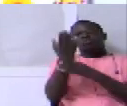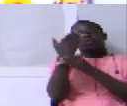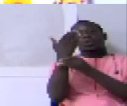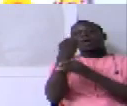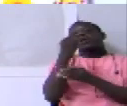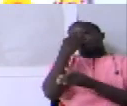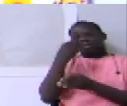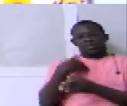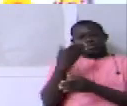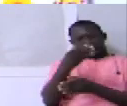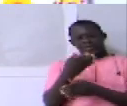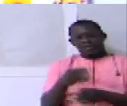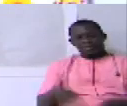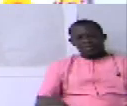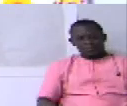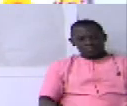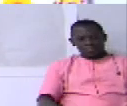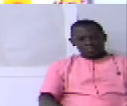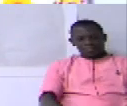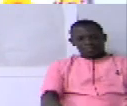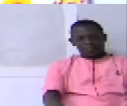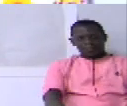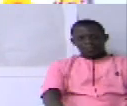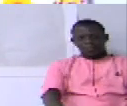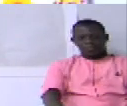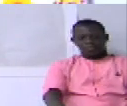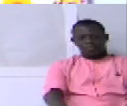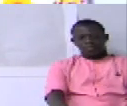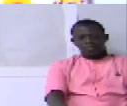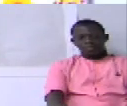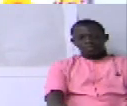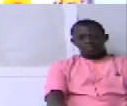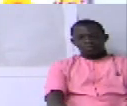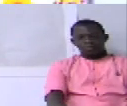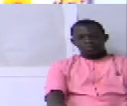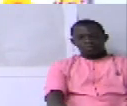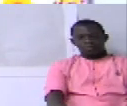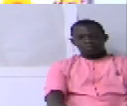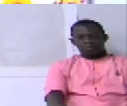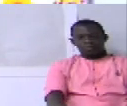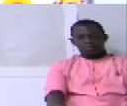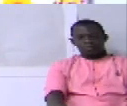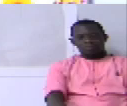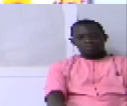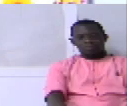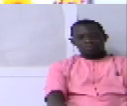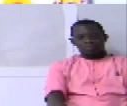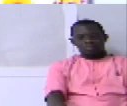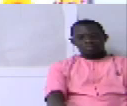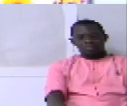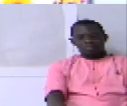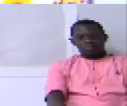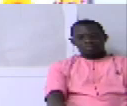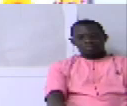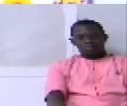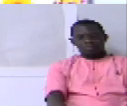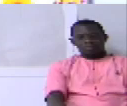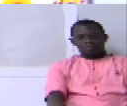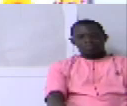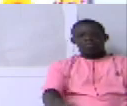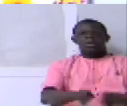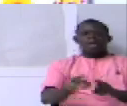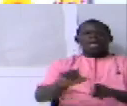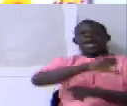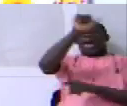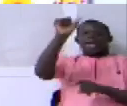Wotumo ekatome mfo jankaro nye ka fayne odima woto wole be nyinna ala samba nyin dinkira kari to nkela ndang and